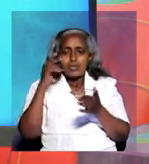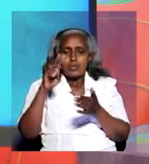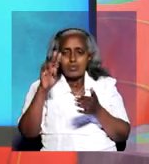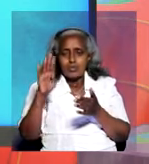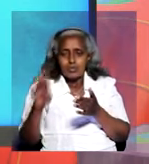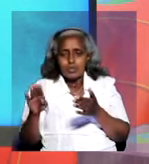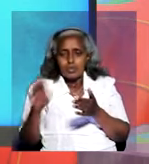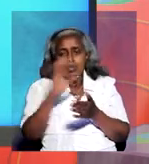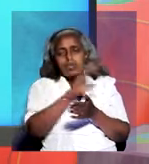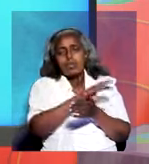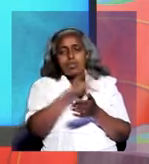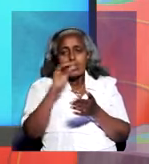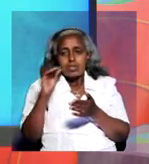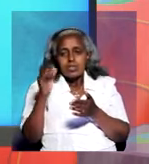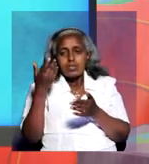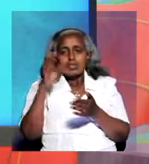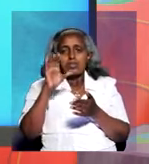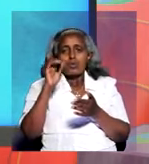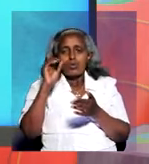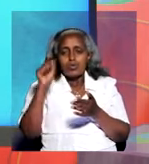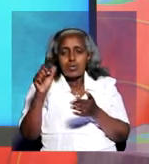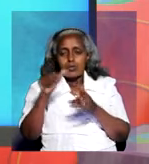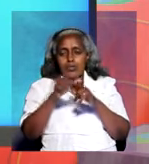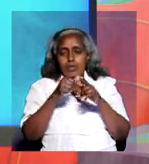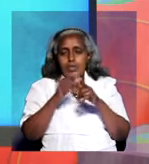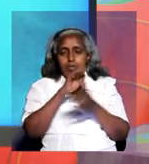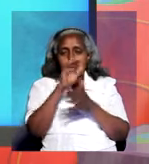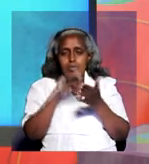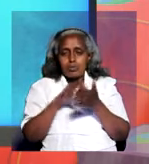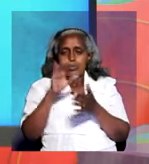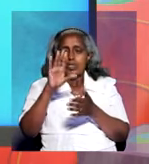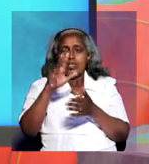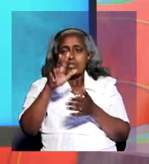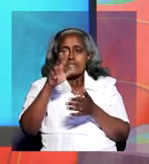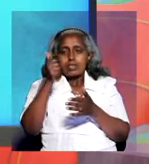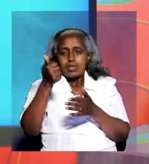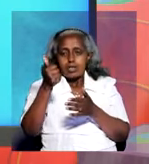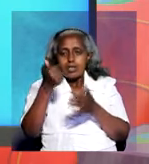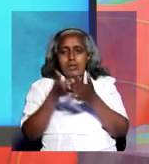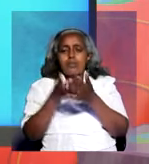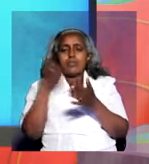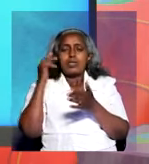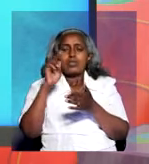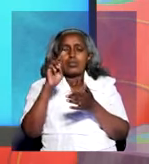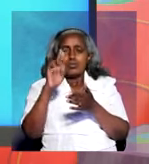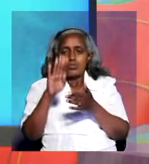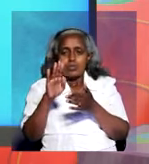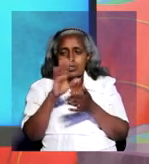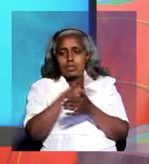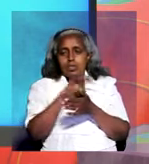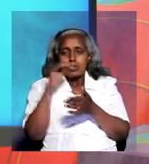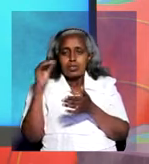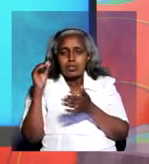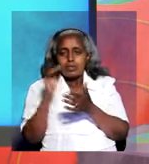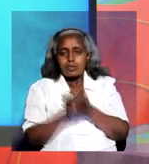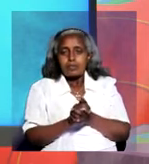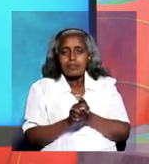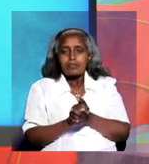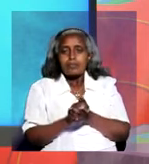2b and the cosine of the angle between 3a minus 2b and a.